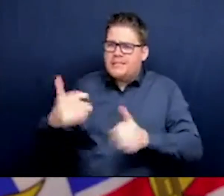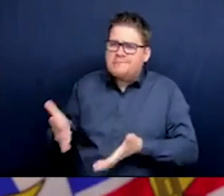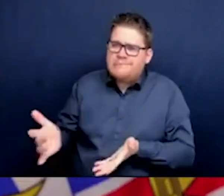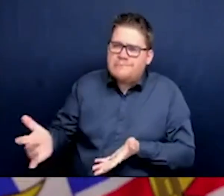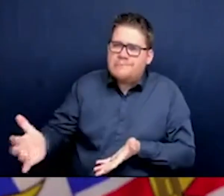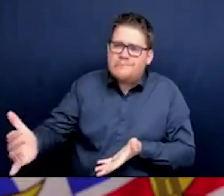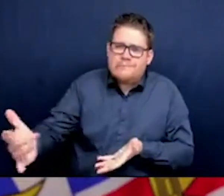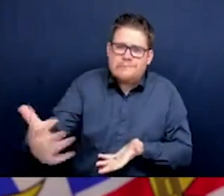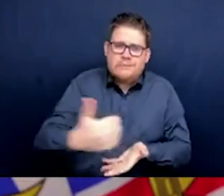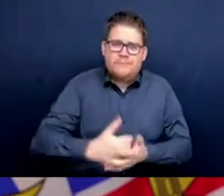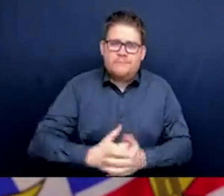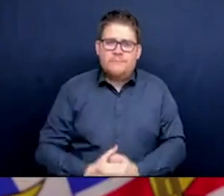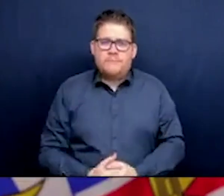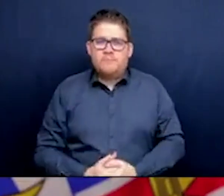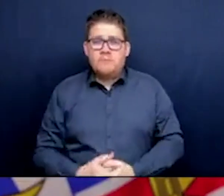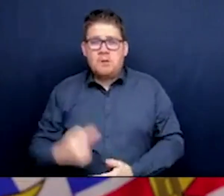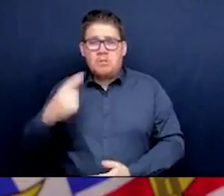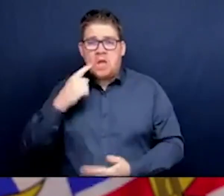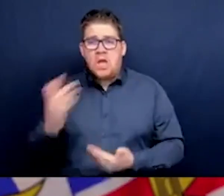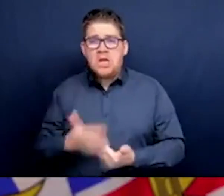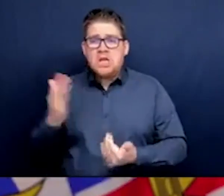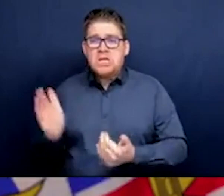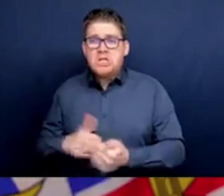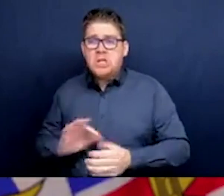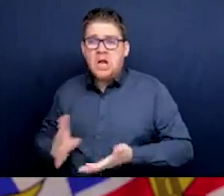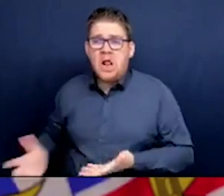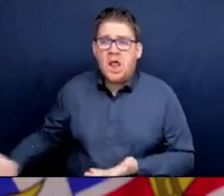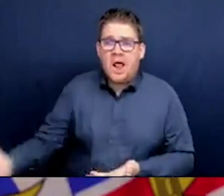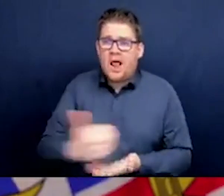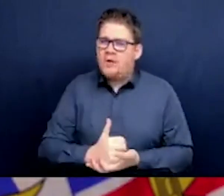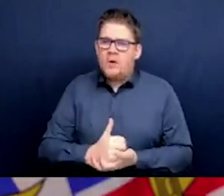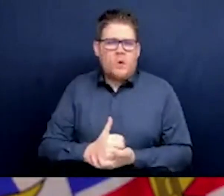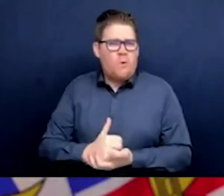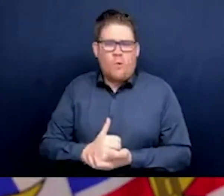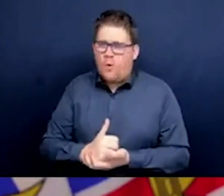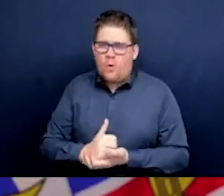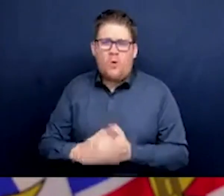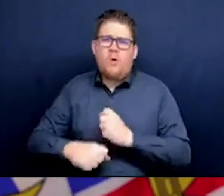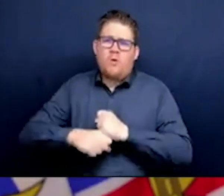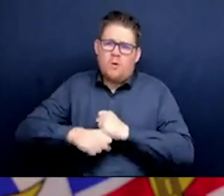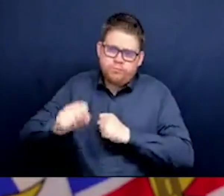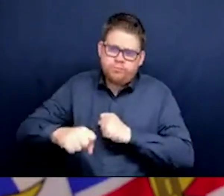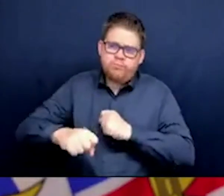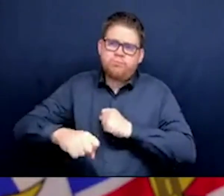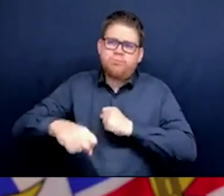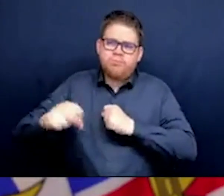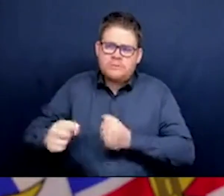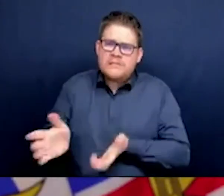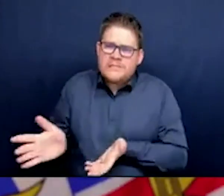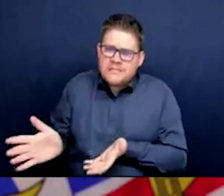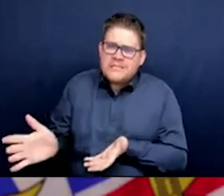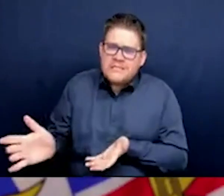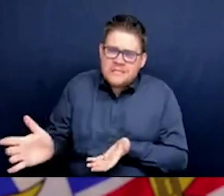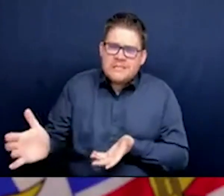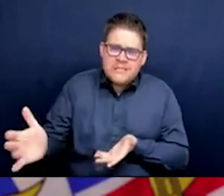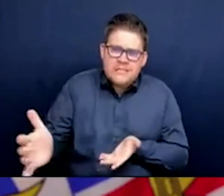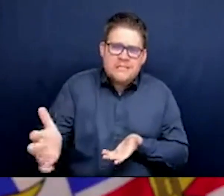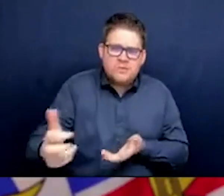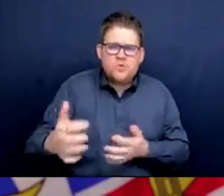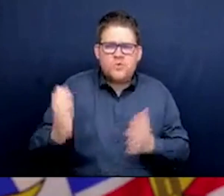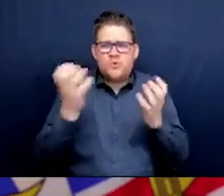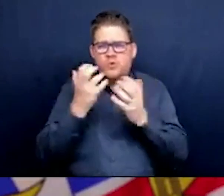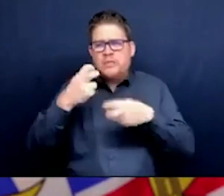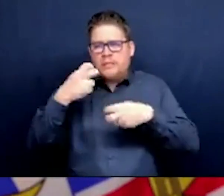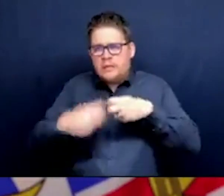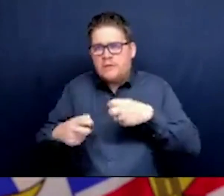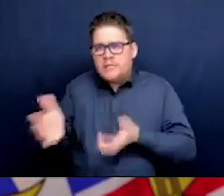thought in terms of being able to link people and then determine and have the colleges reach out to each of the registrants for whom they did not